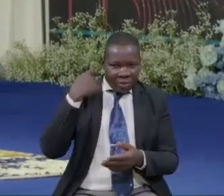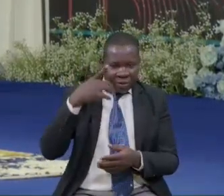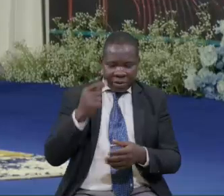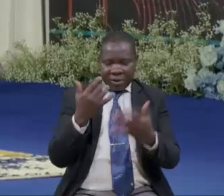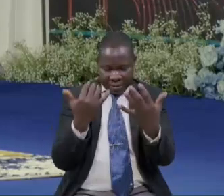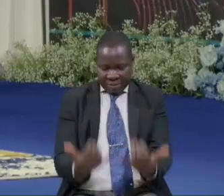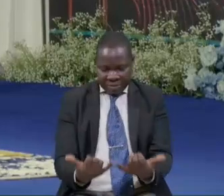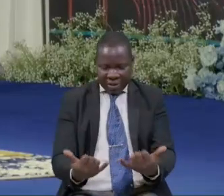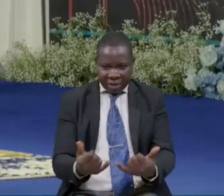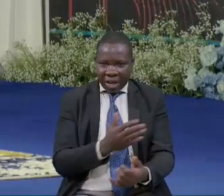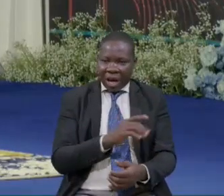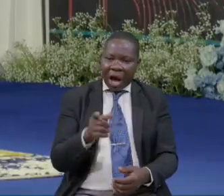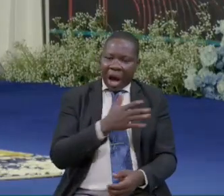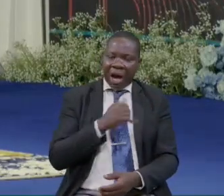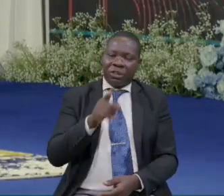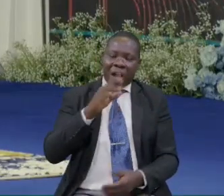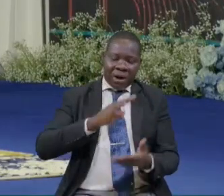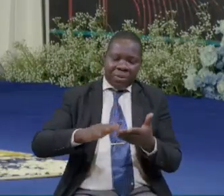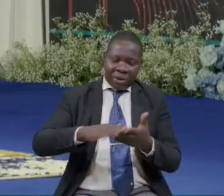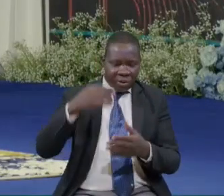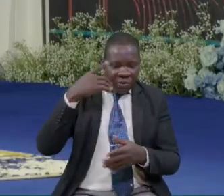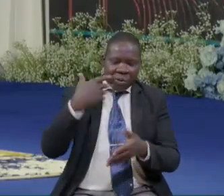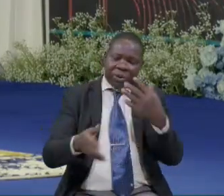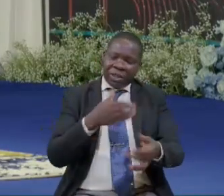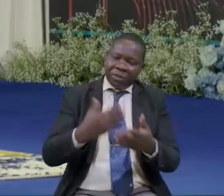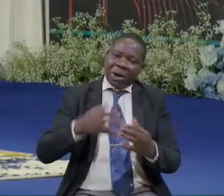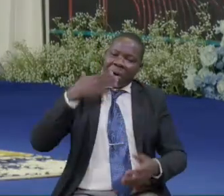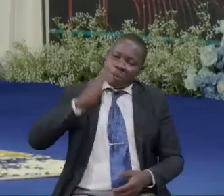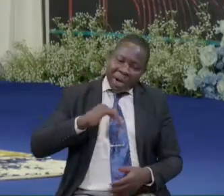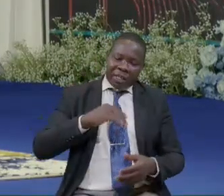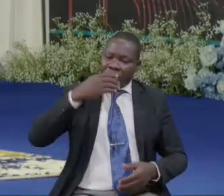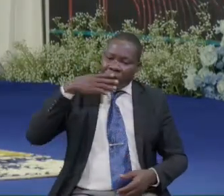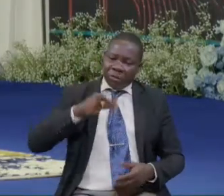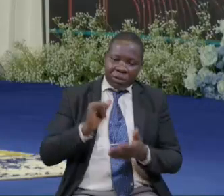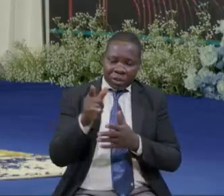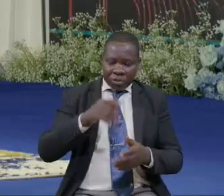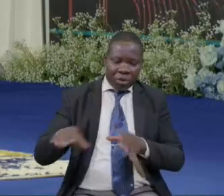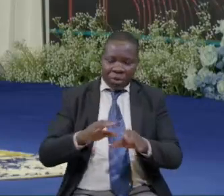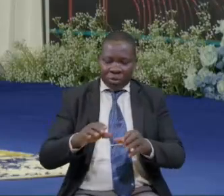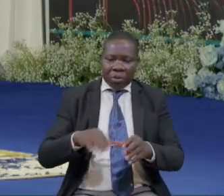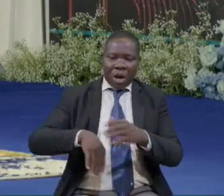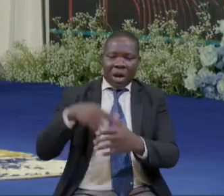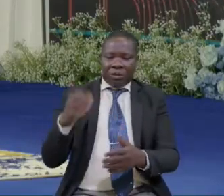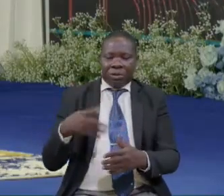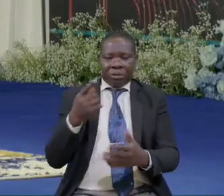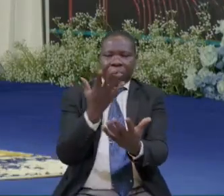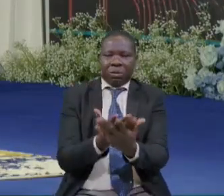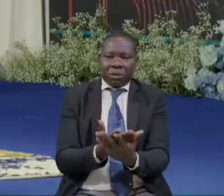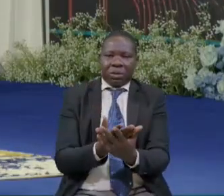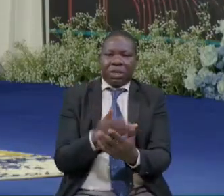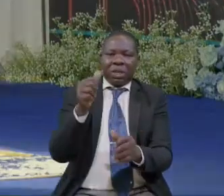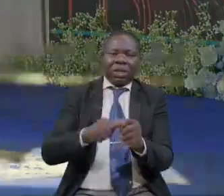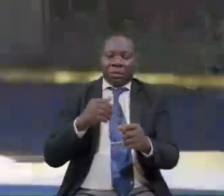pardon for whatever you do out of, when you get out of that prison. Every person will condemn such